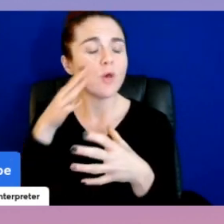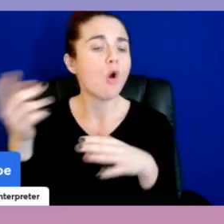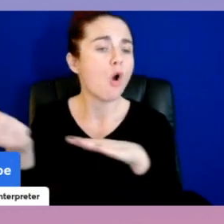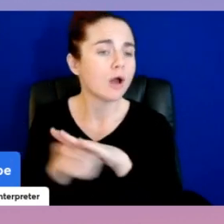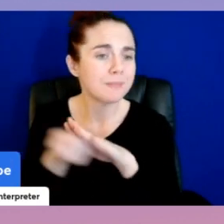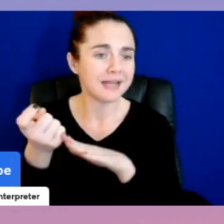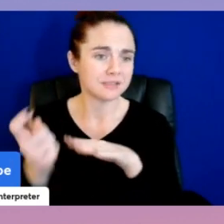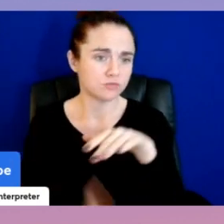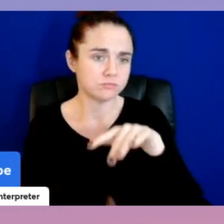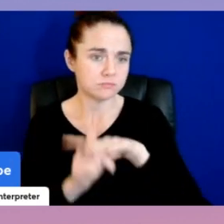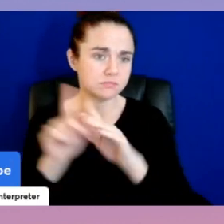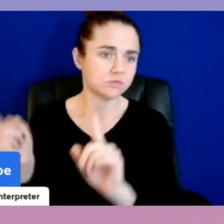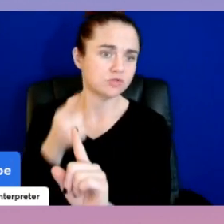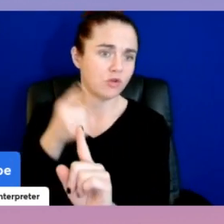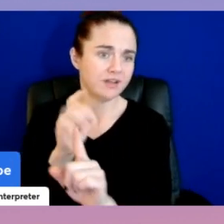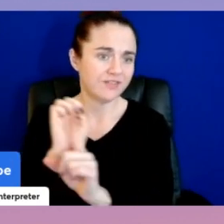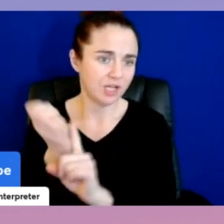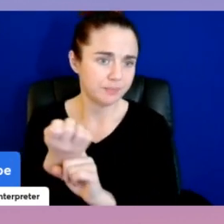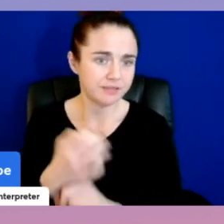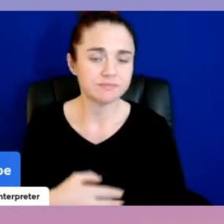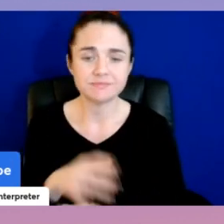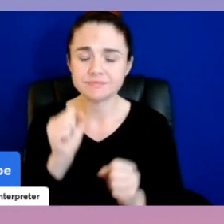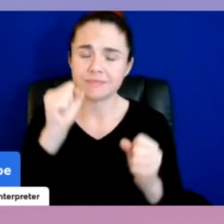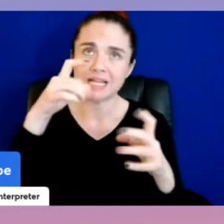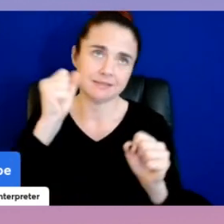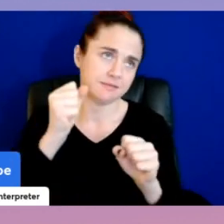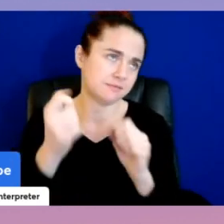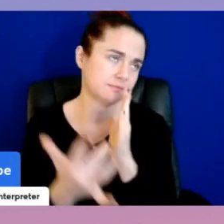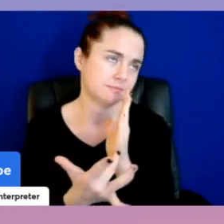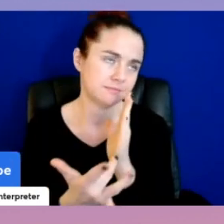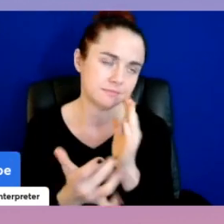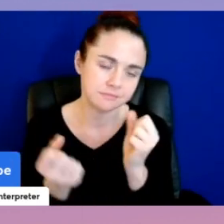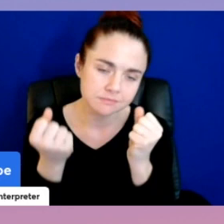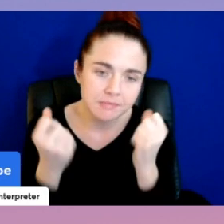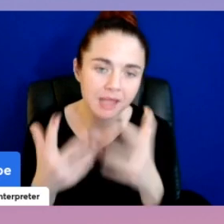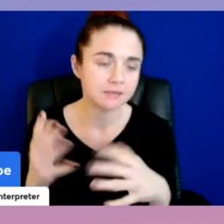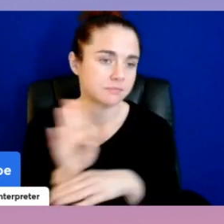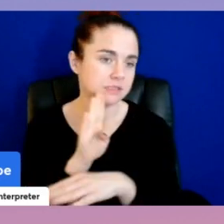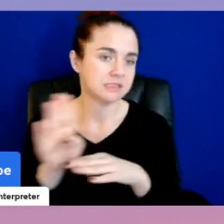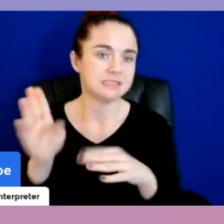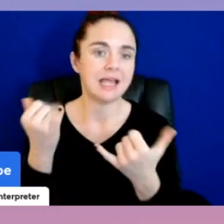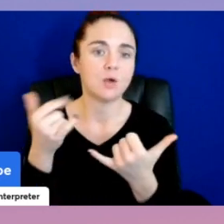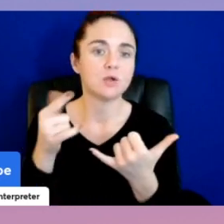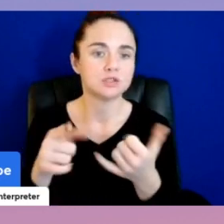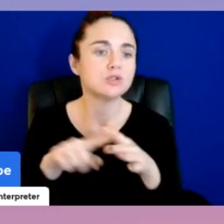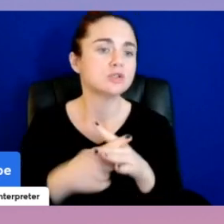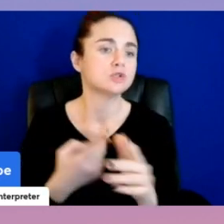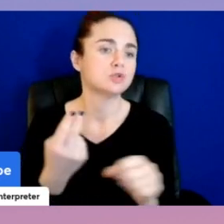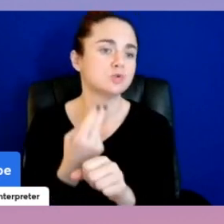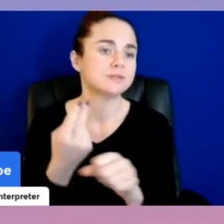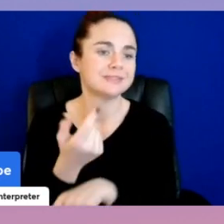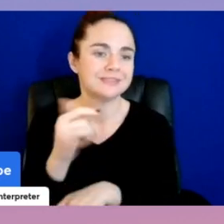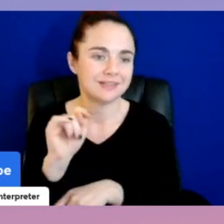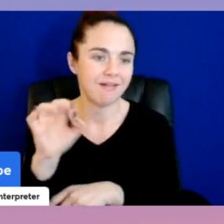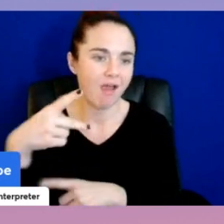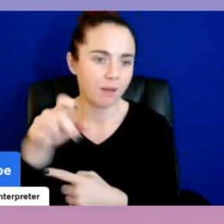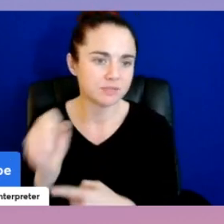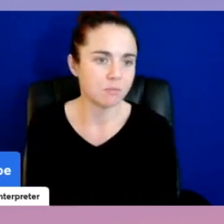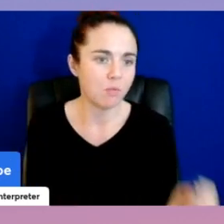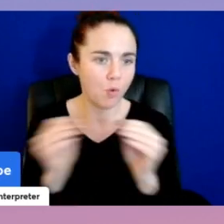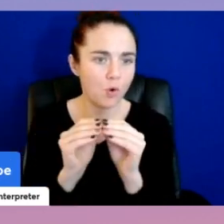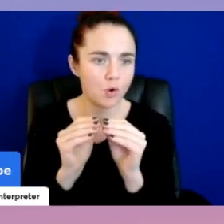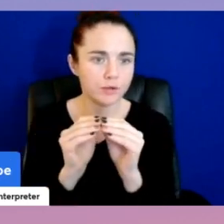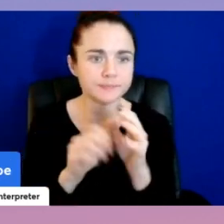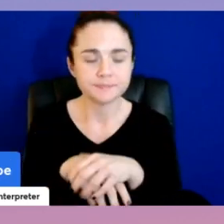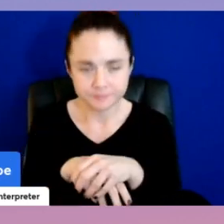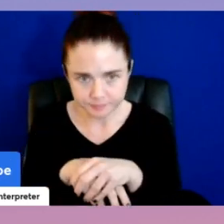environment. So it's an amazing technology, and many organizations are moving to GitOps. Now, let's take a